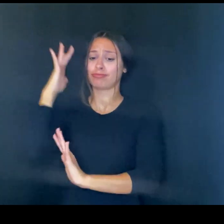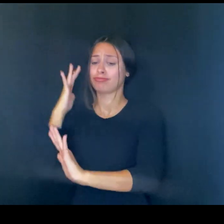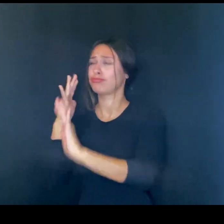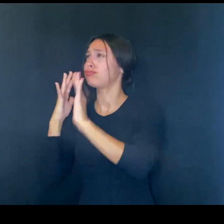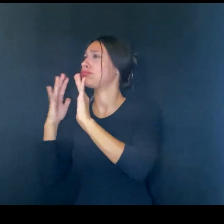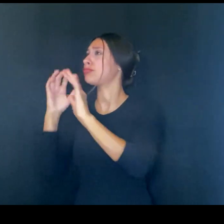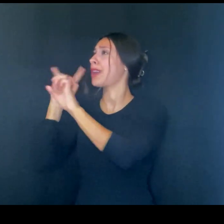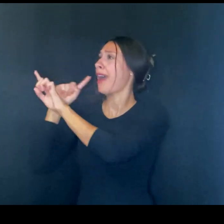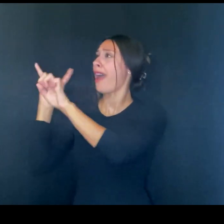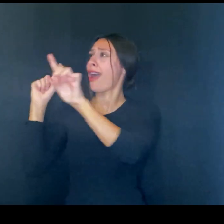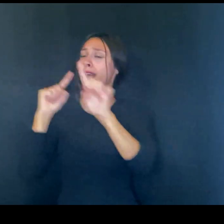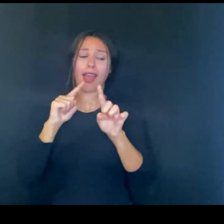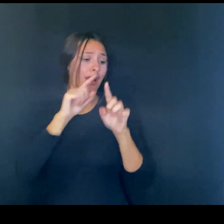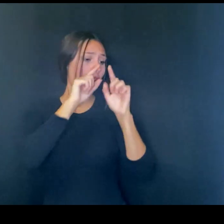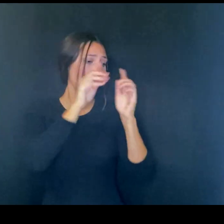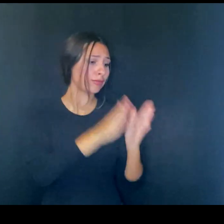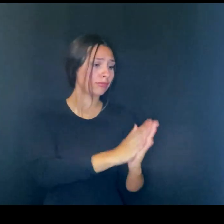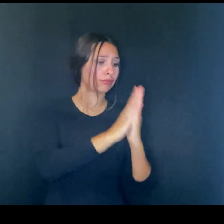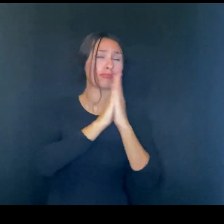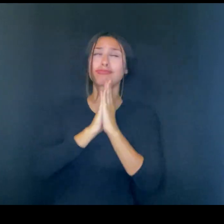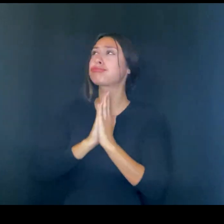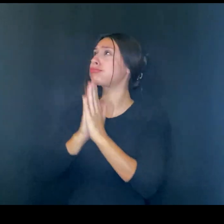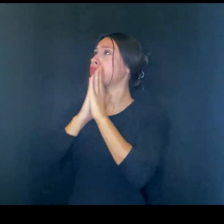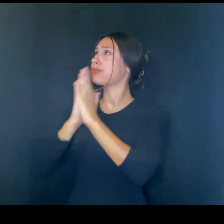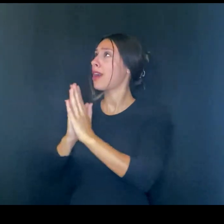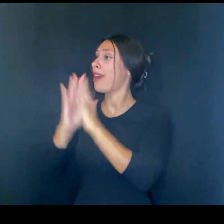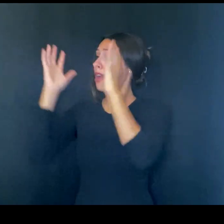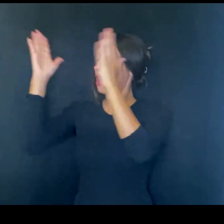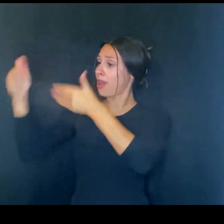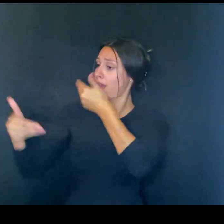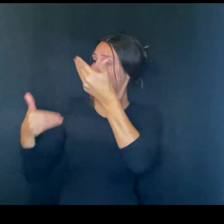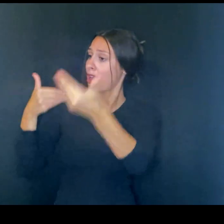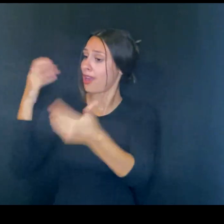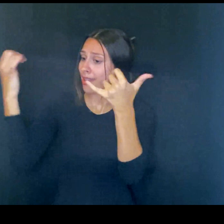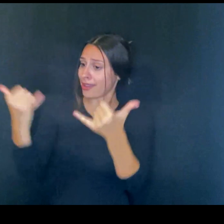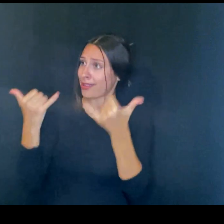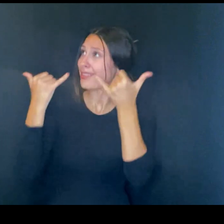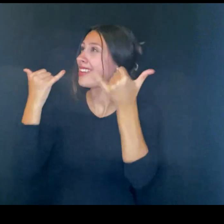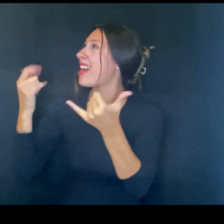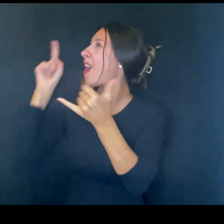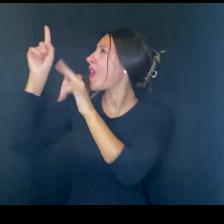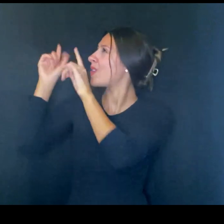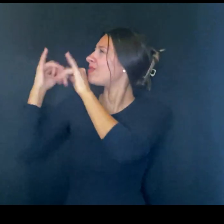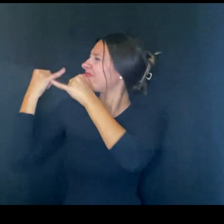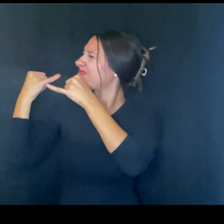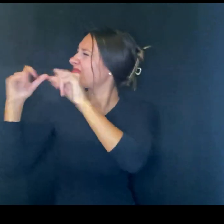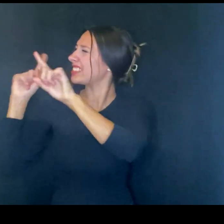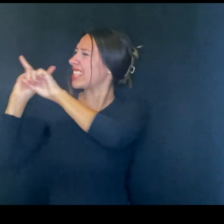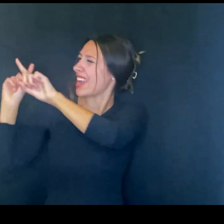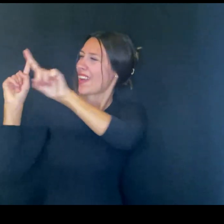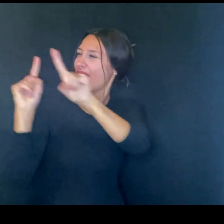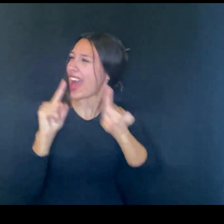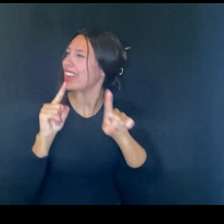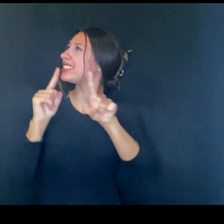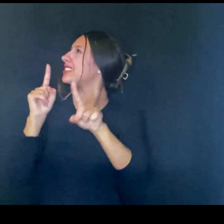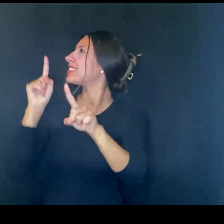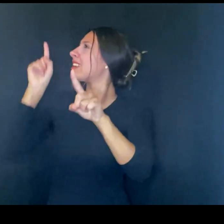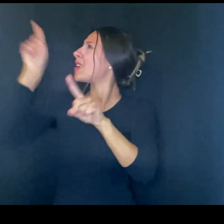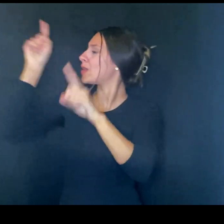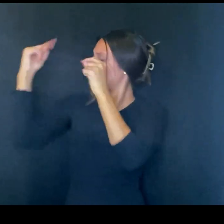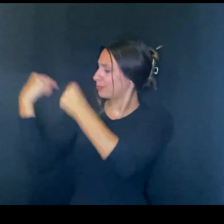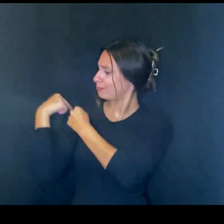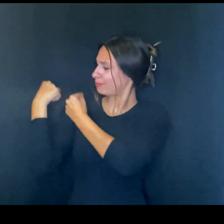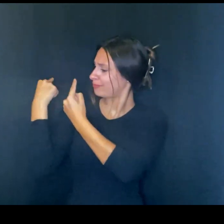You answered prayers back then, and you will answer now. You are